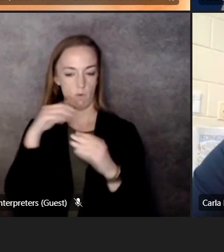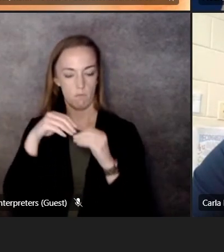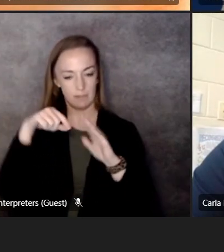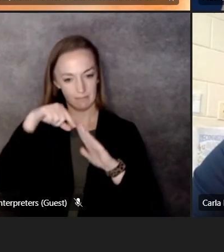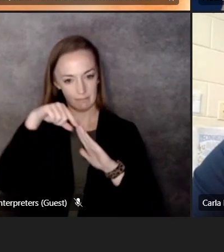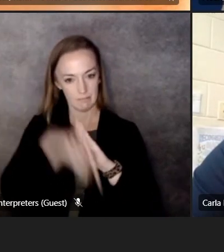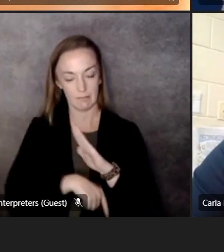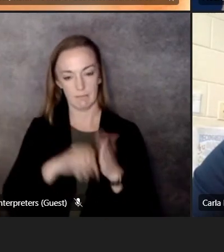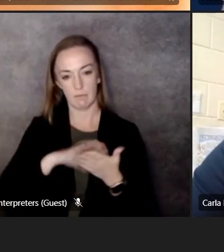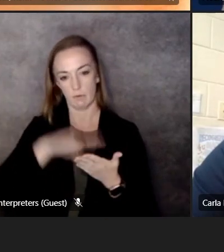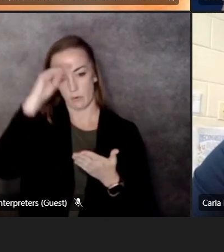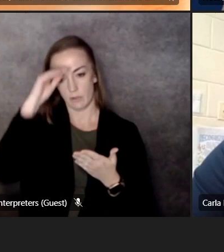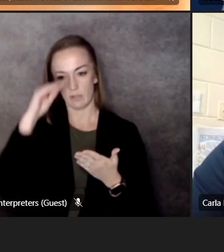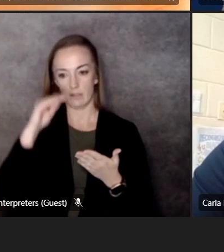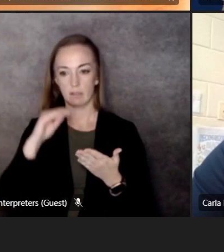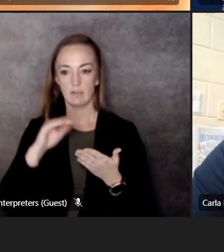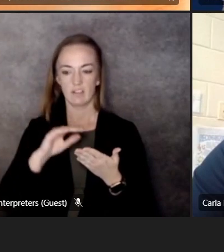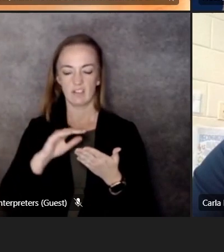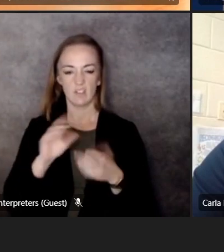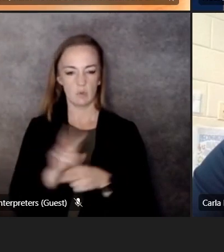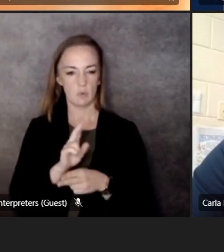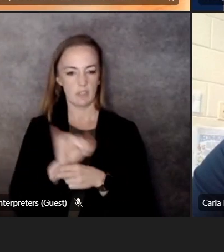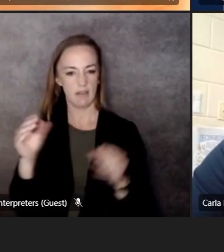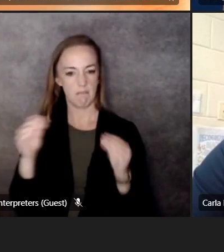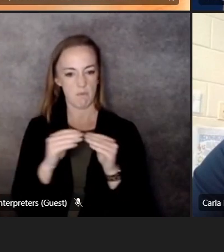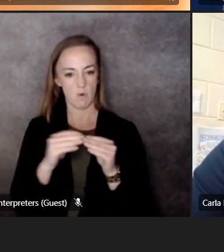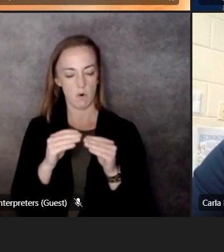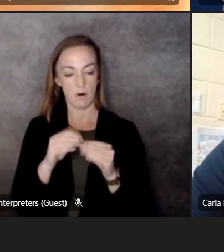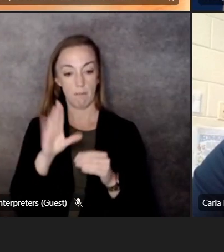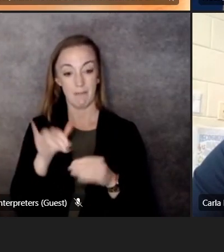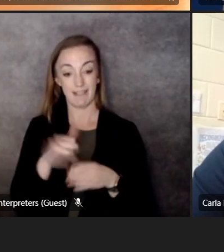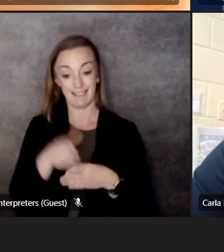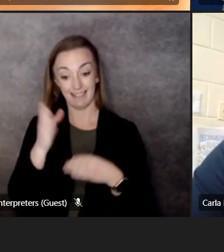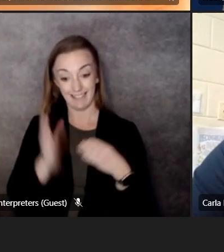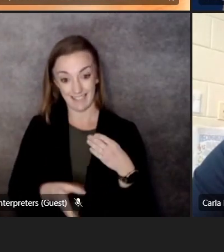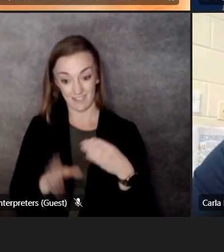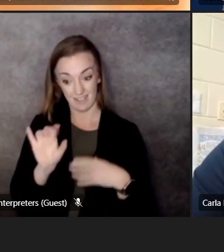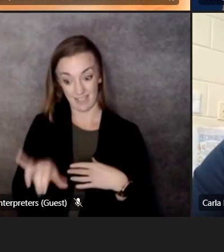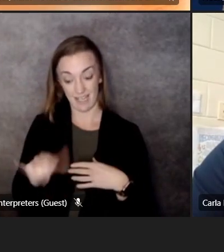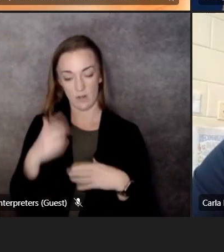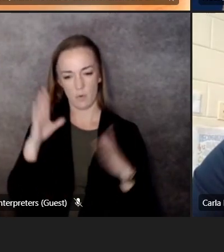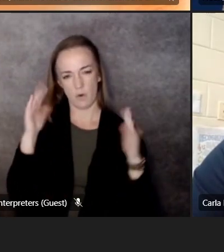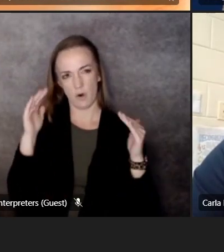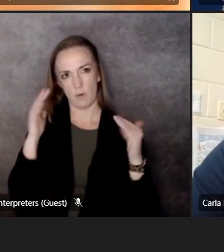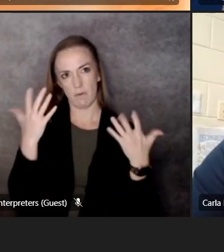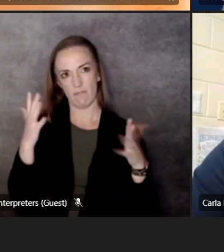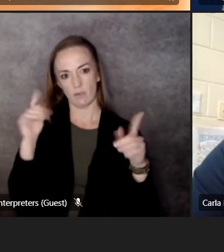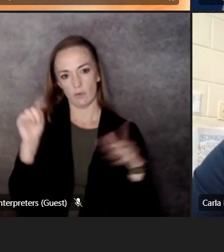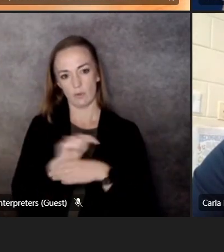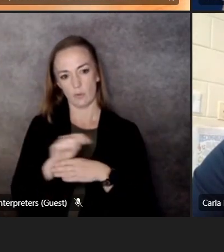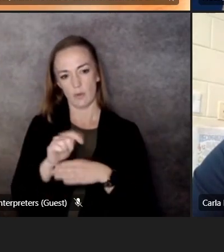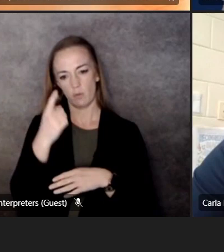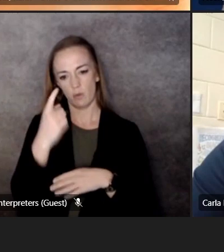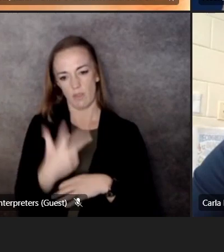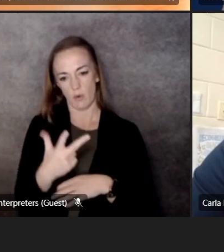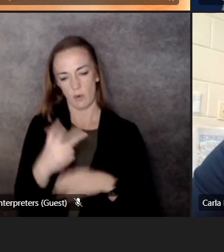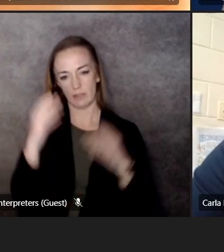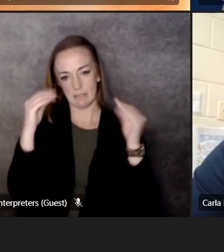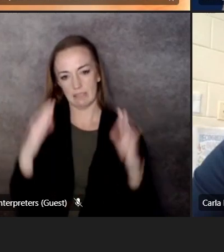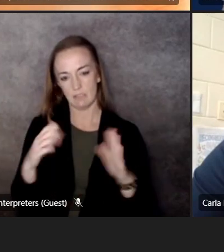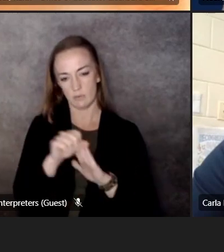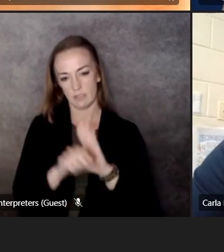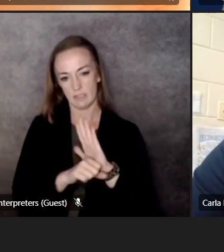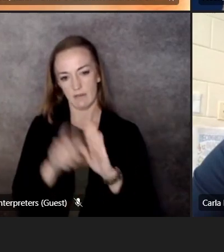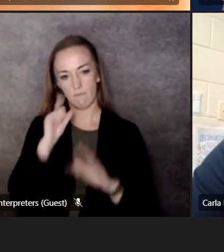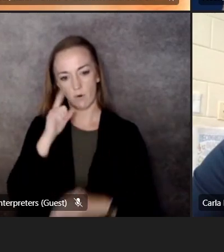more into practice in the state. So by the end of that engagement, we hope that we will have trained somewhere around a third of the teachers in the state on PBL Works.